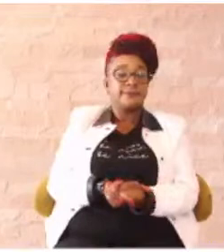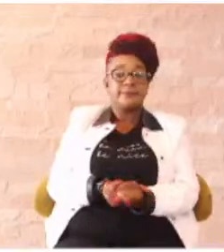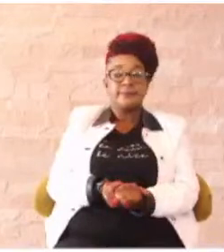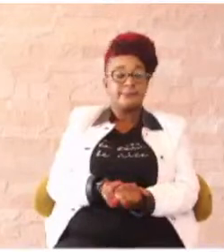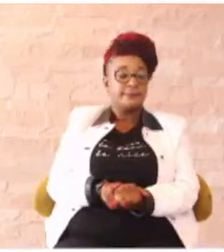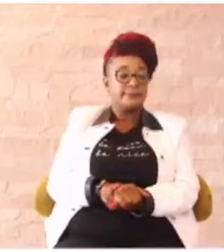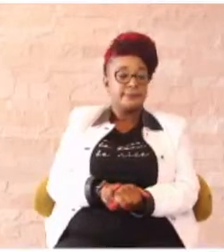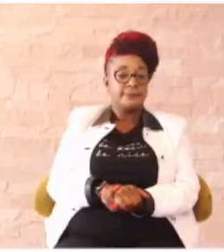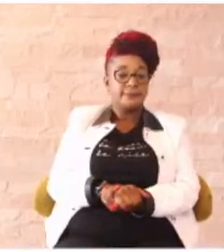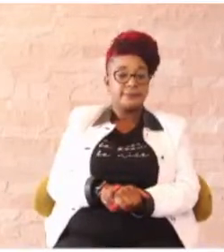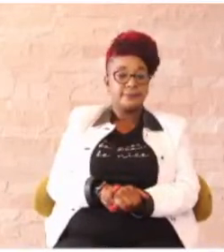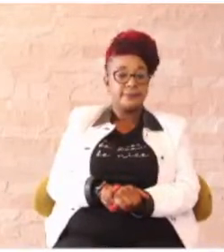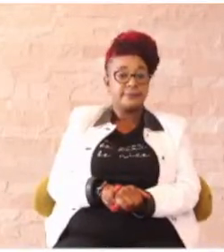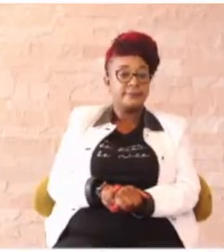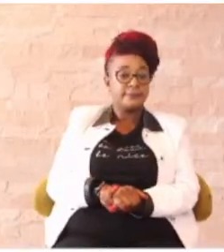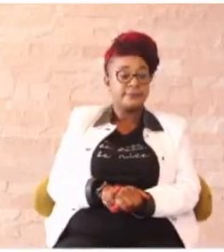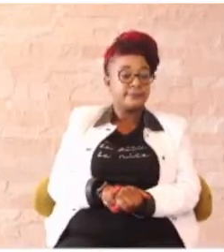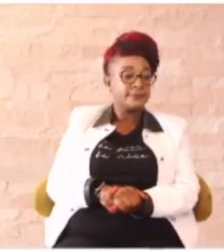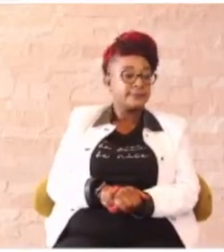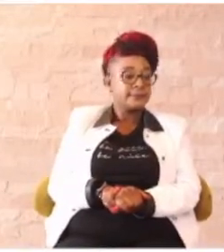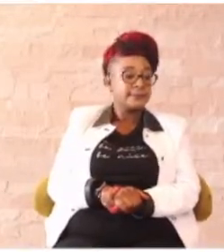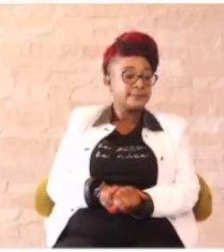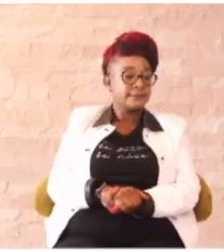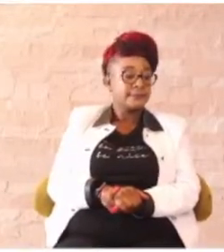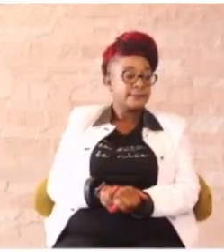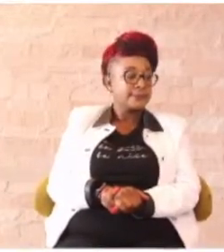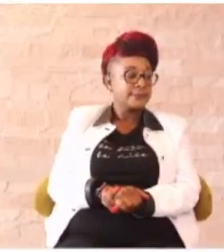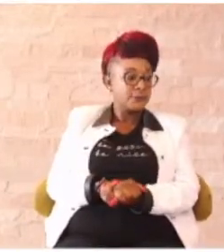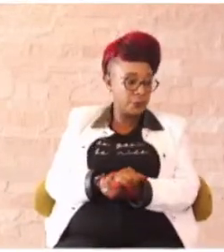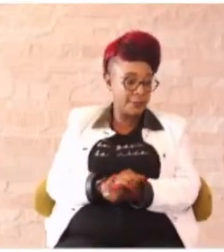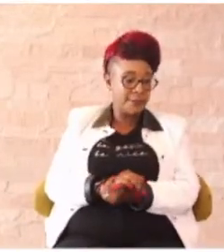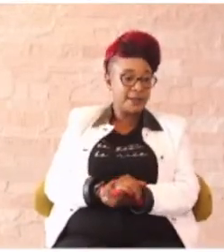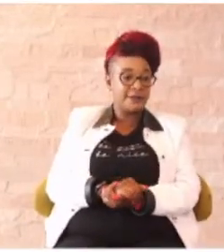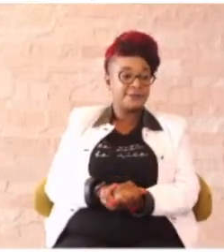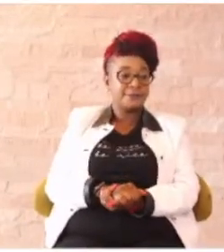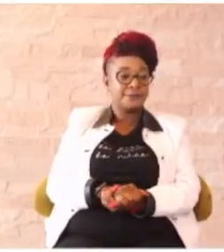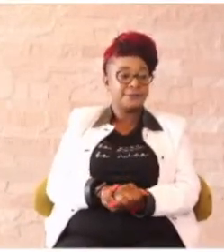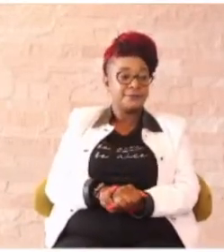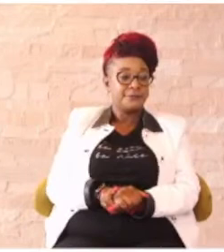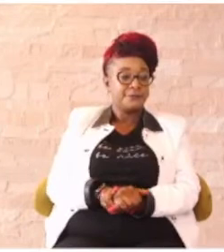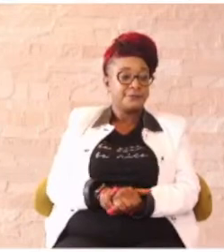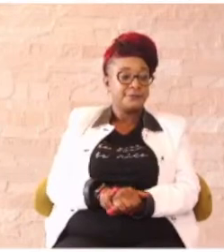I don't think, are we projecting? Do we have a mechanism to project today?